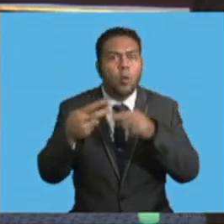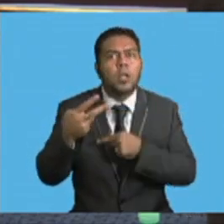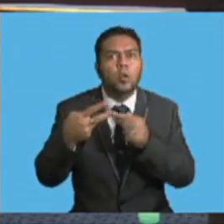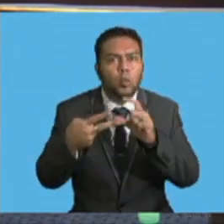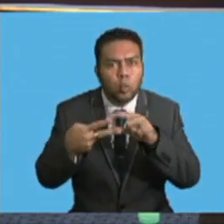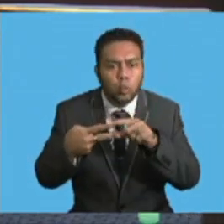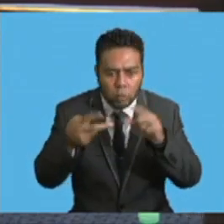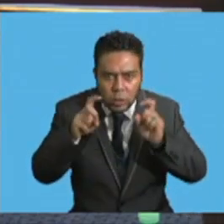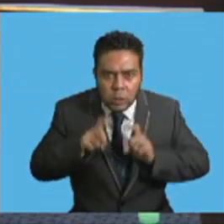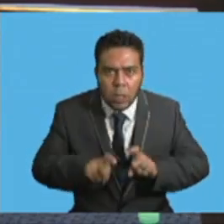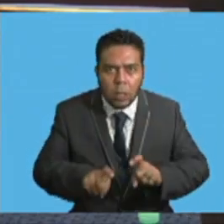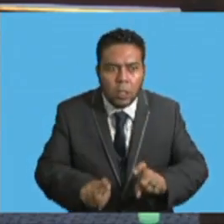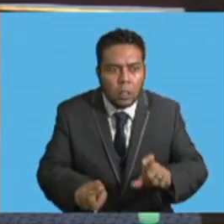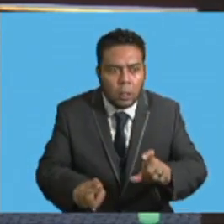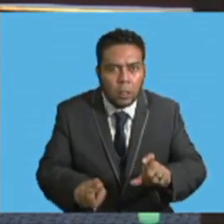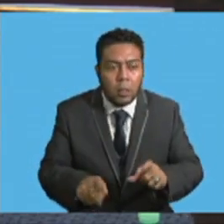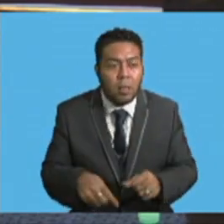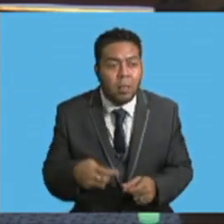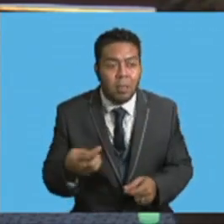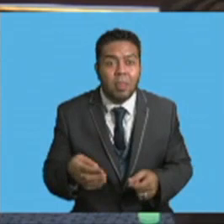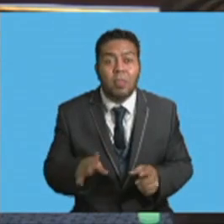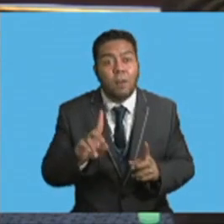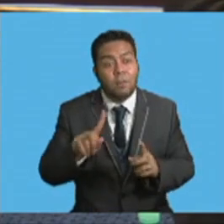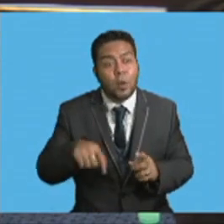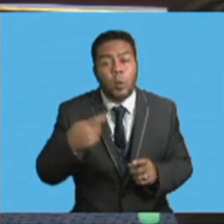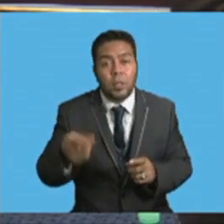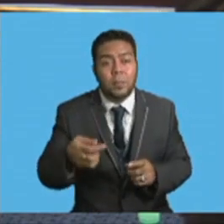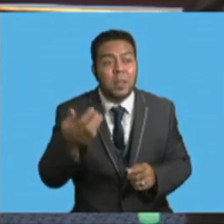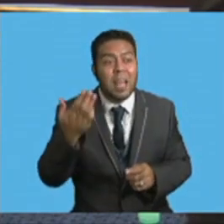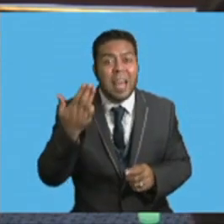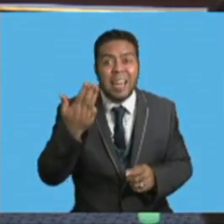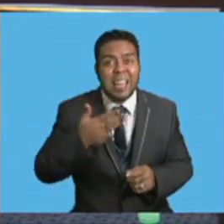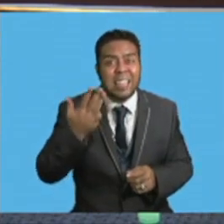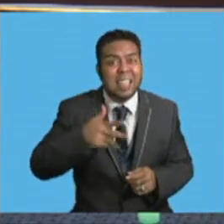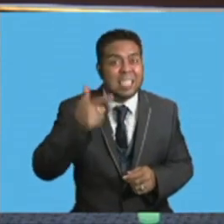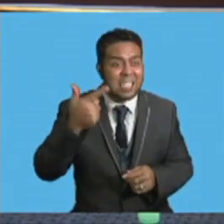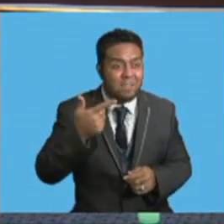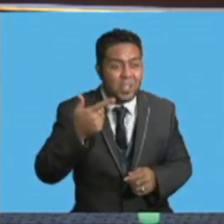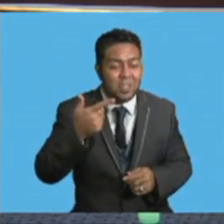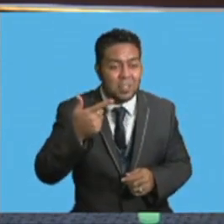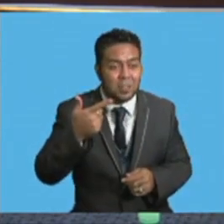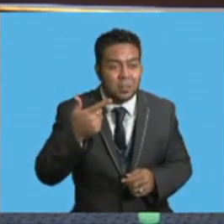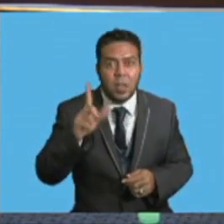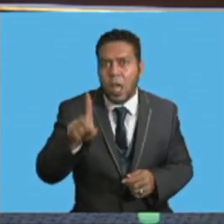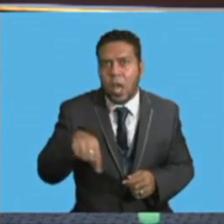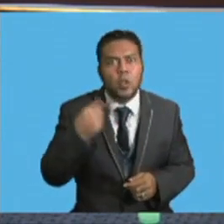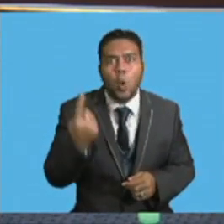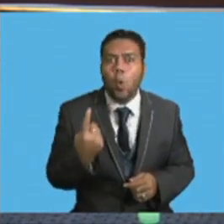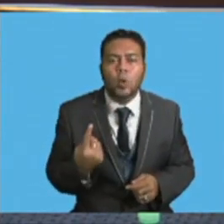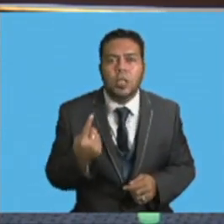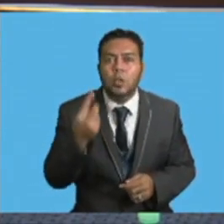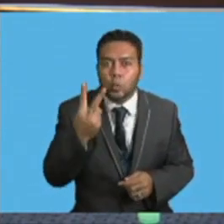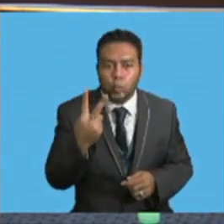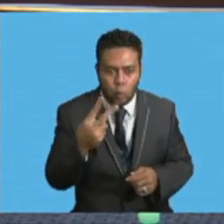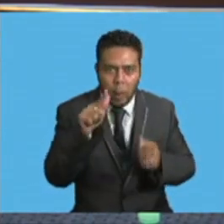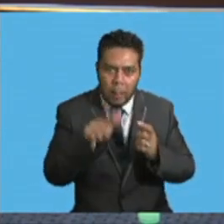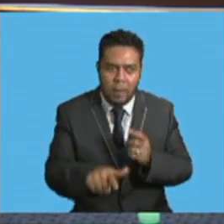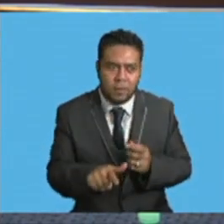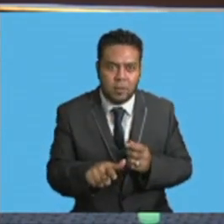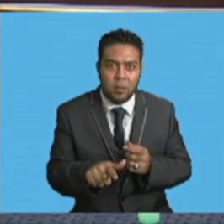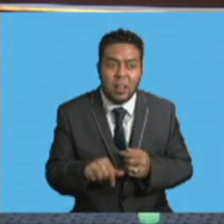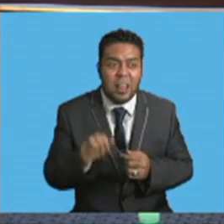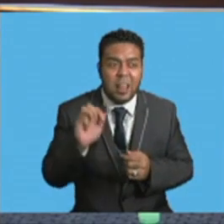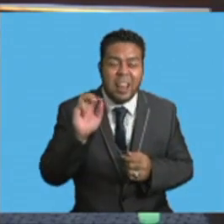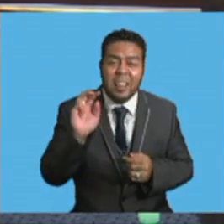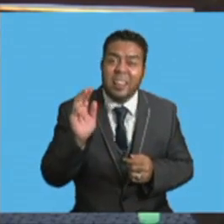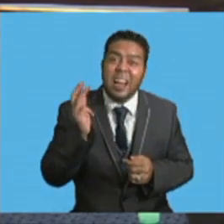The class, the next year, in 1997, there's only 2 left in the civil service. The class